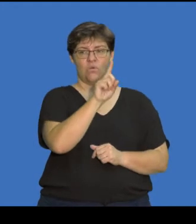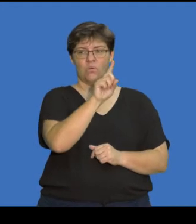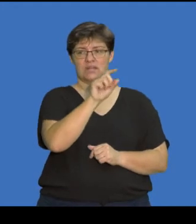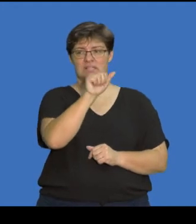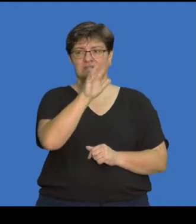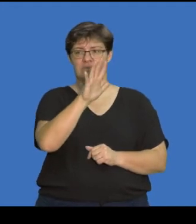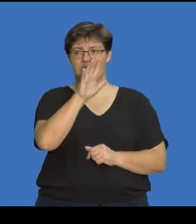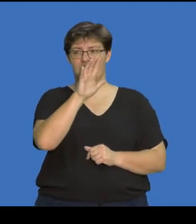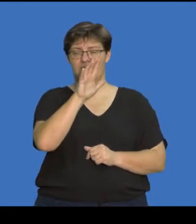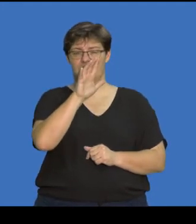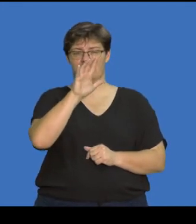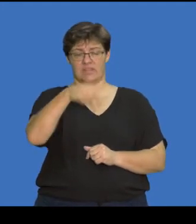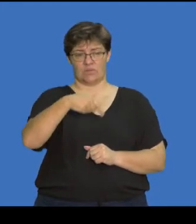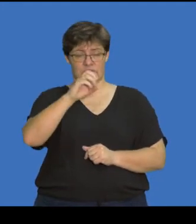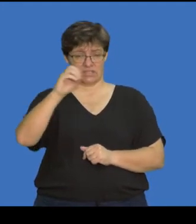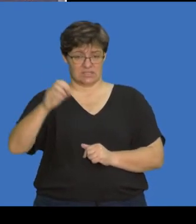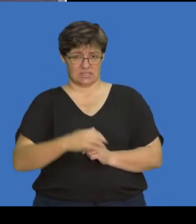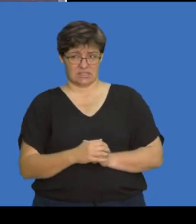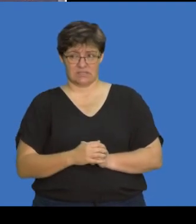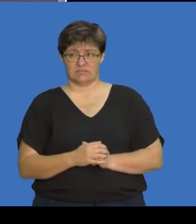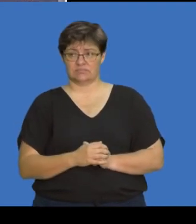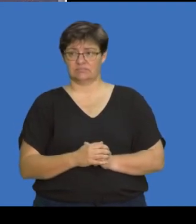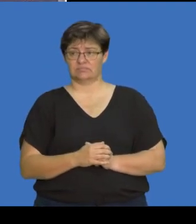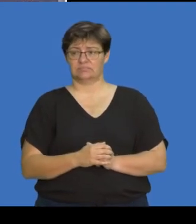165,000. Immediately I say,